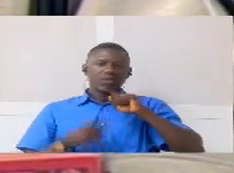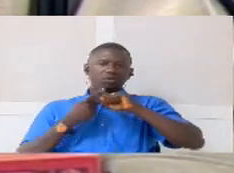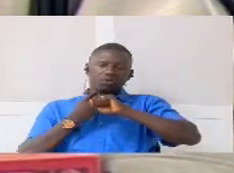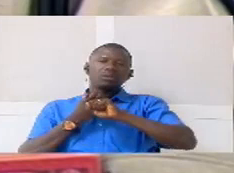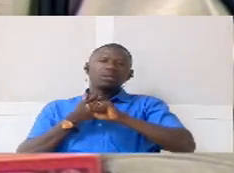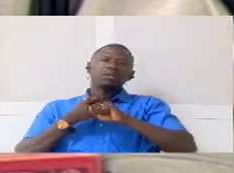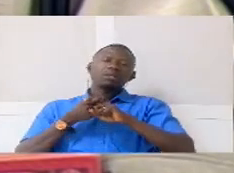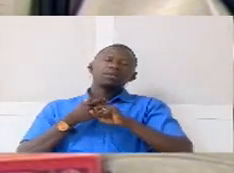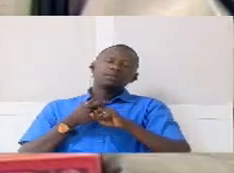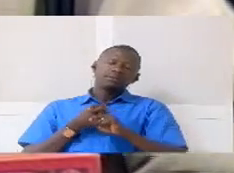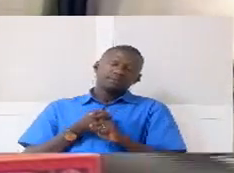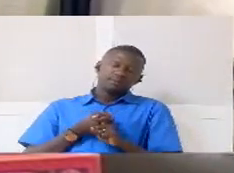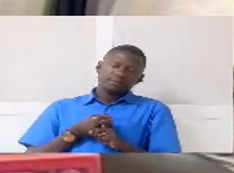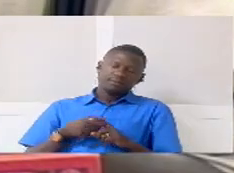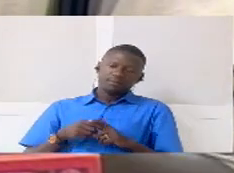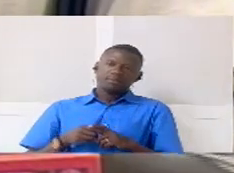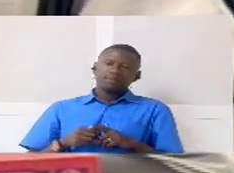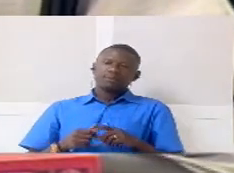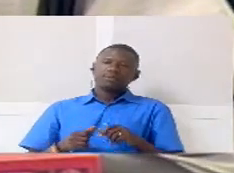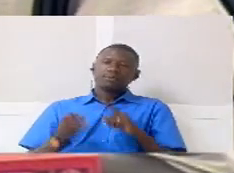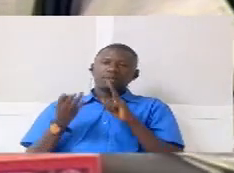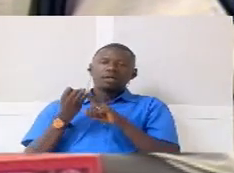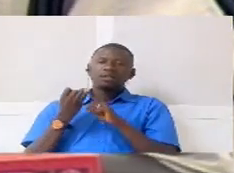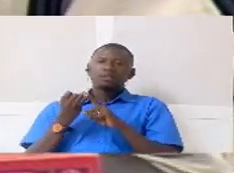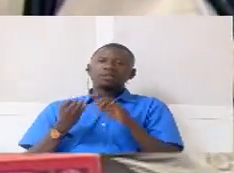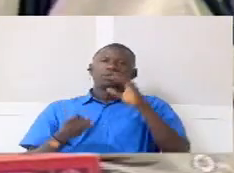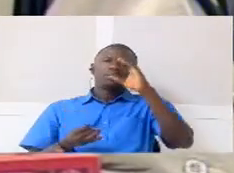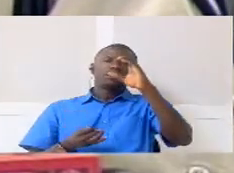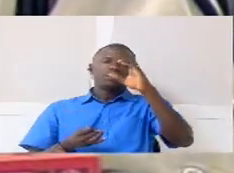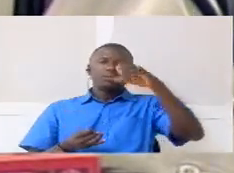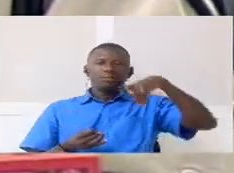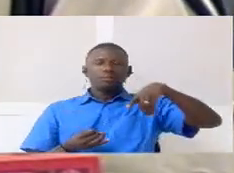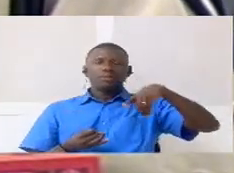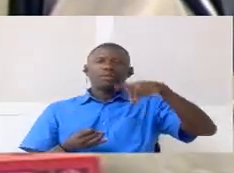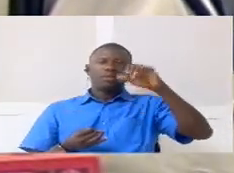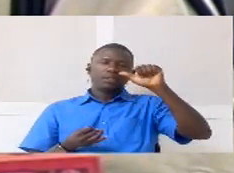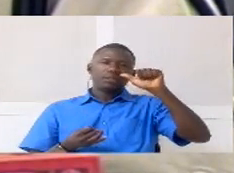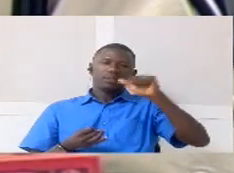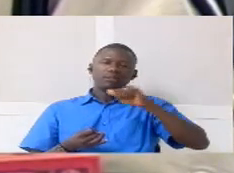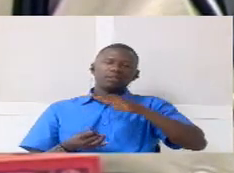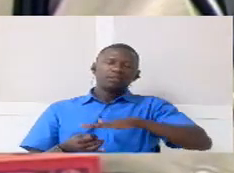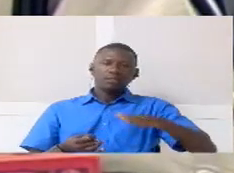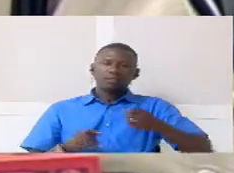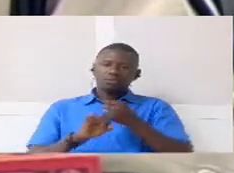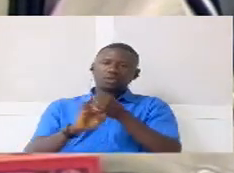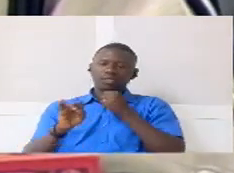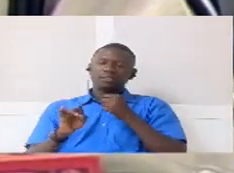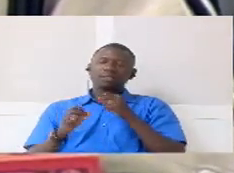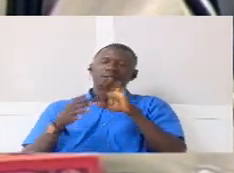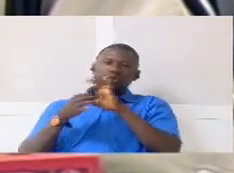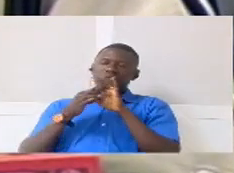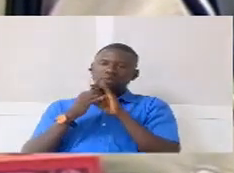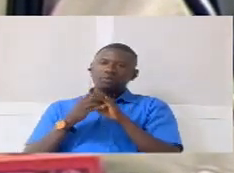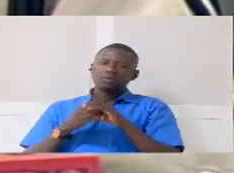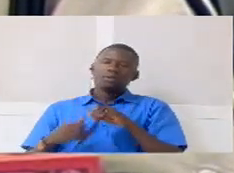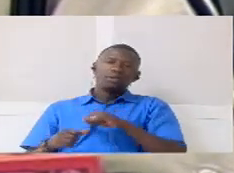with the YMCA, the CPA, Child Protection Alliance, as well as the Child Protection Alliance, and the UNICEF on Bulo